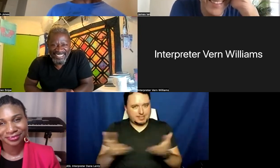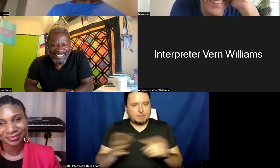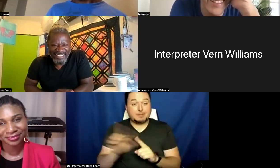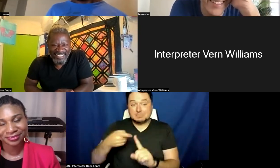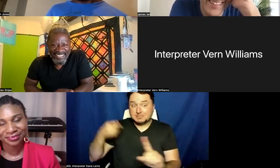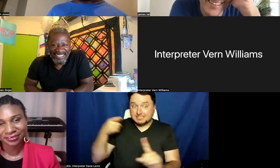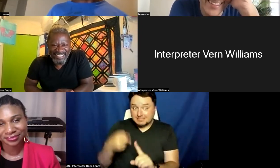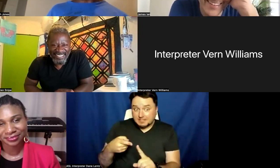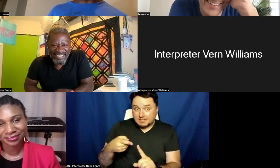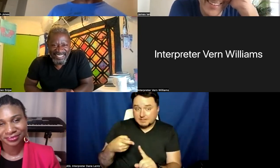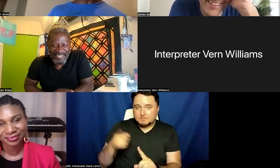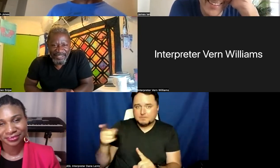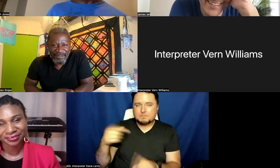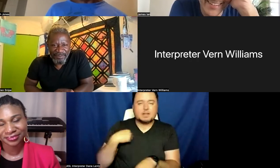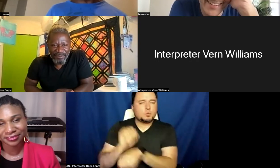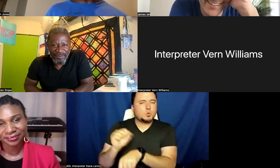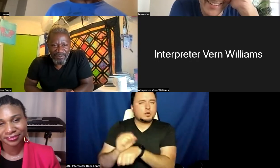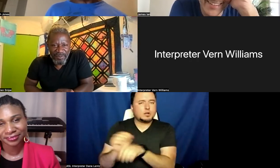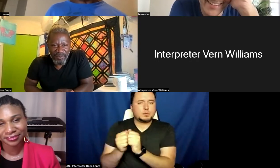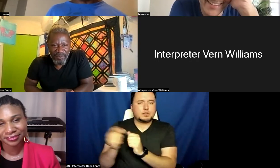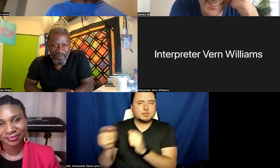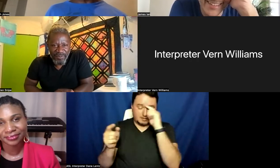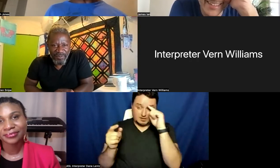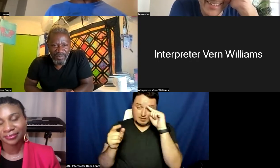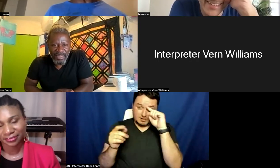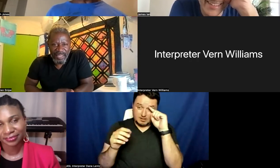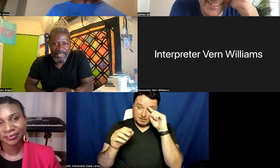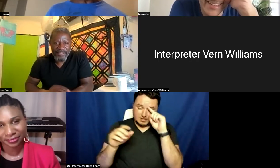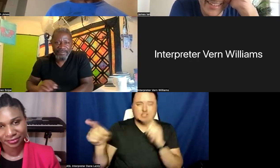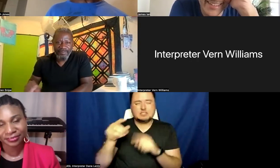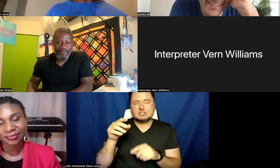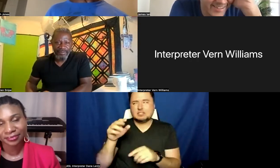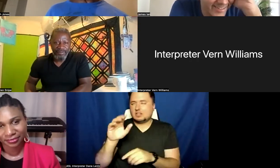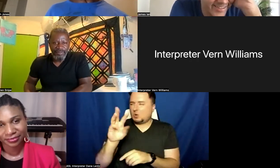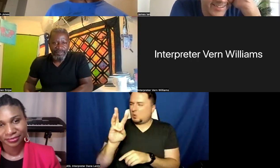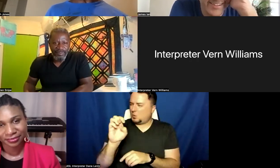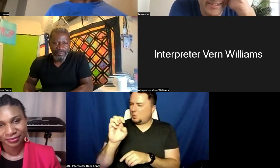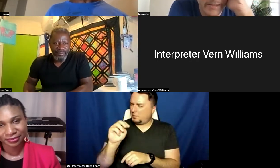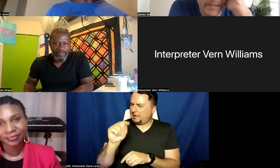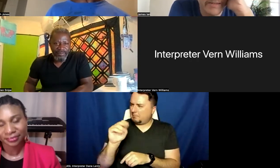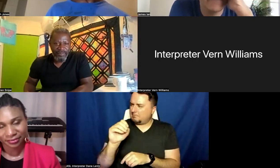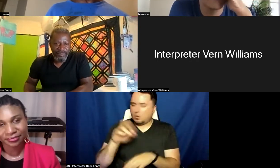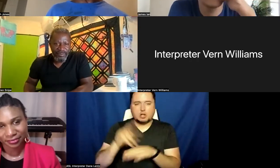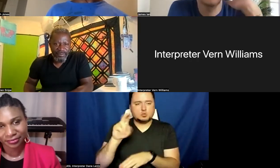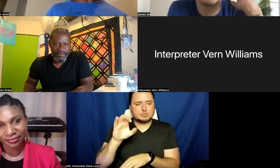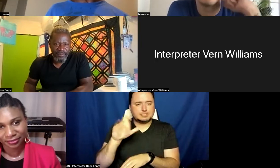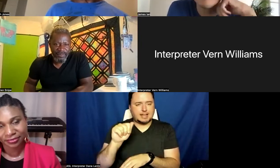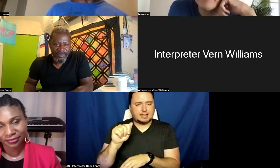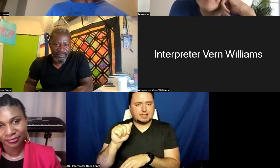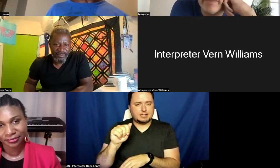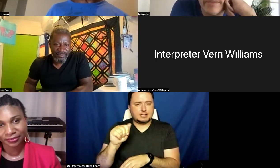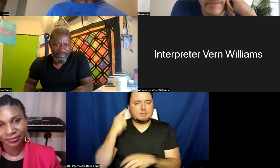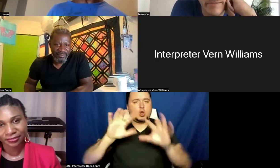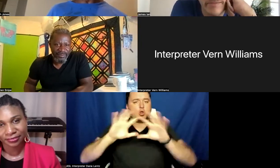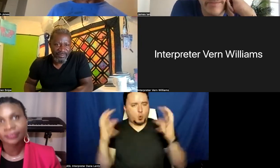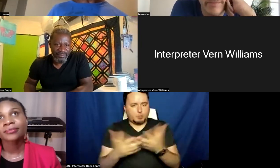specifically working with Leroy Moore and UCLA on being global partners to bring this to a